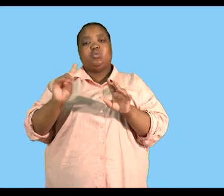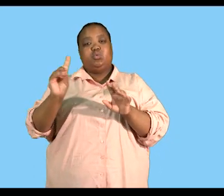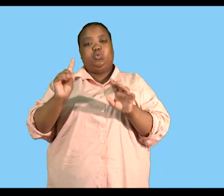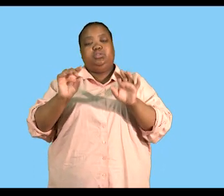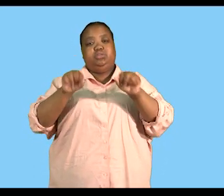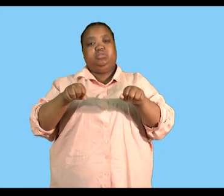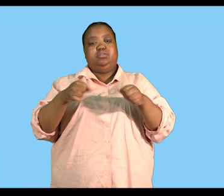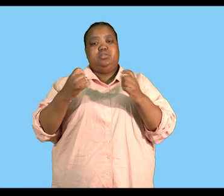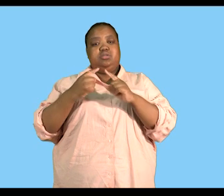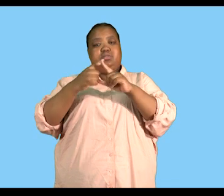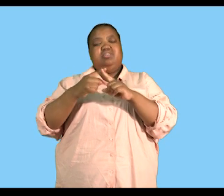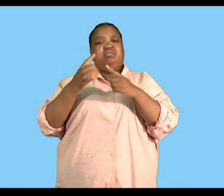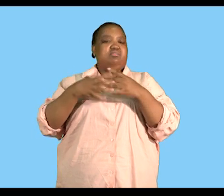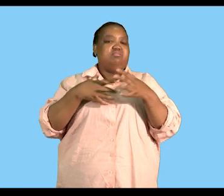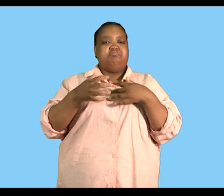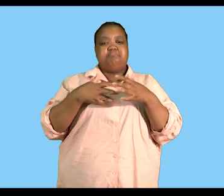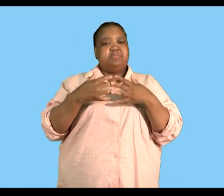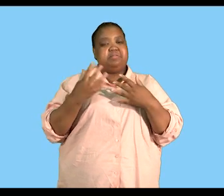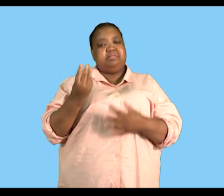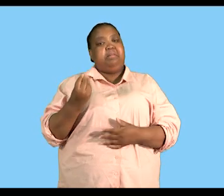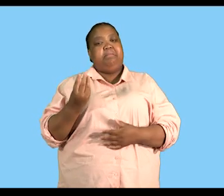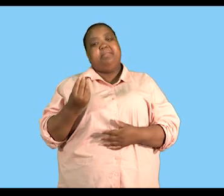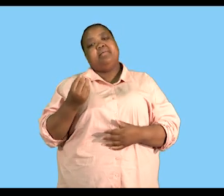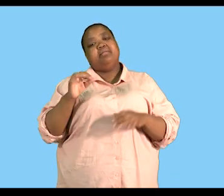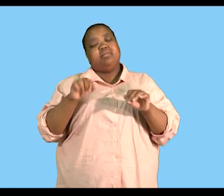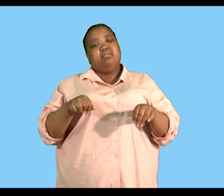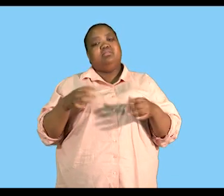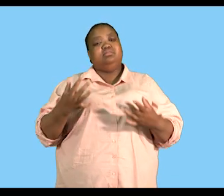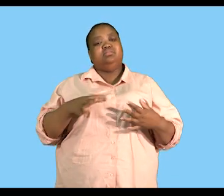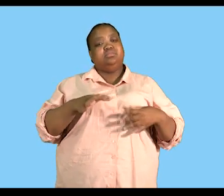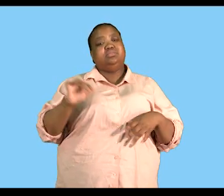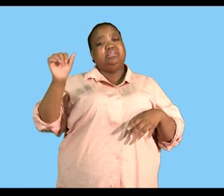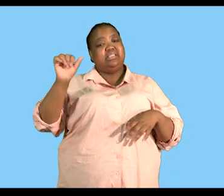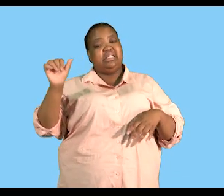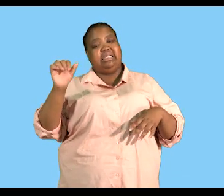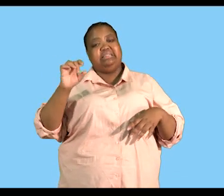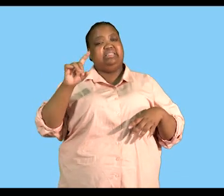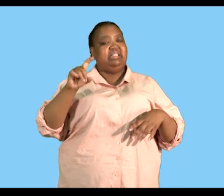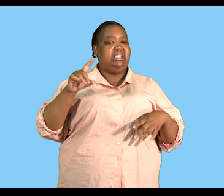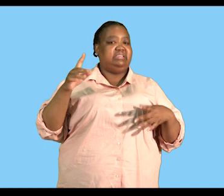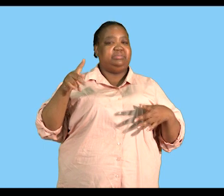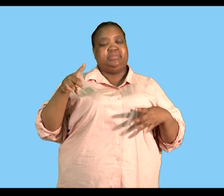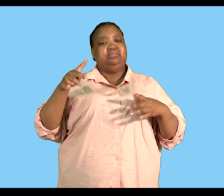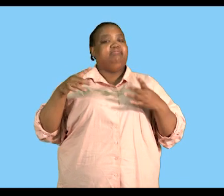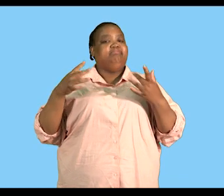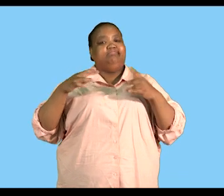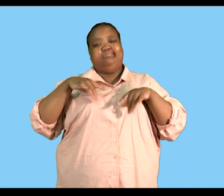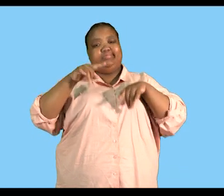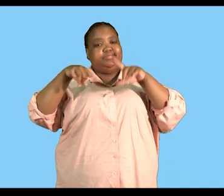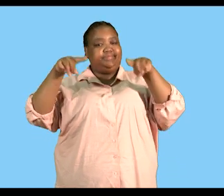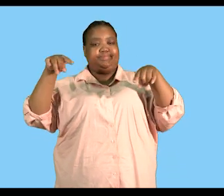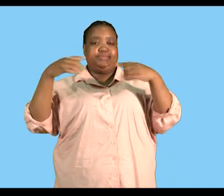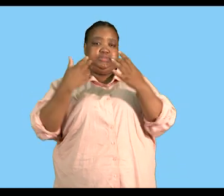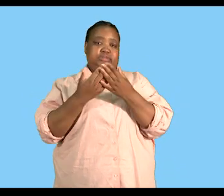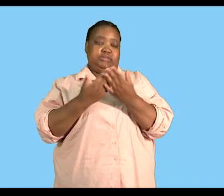can multiply this by any variable. It can be A, it can be X, it can be Z, it can be P,